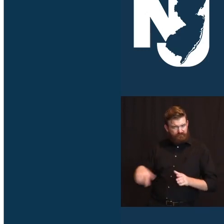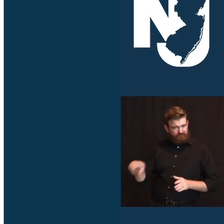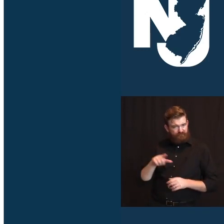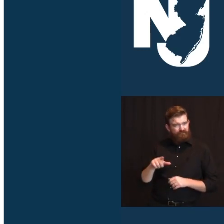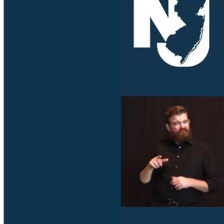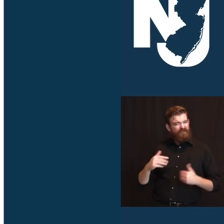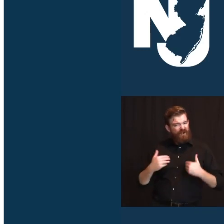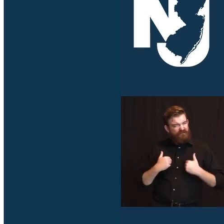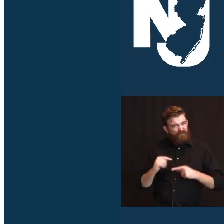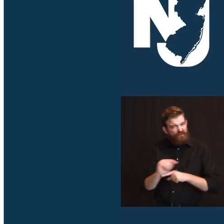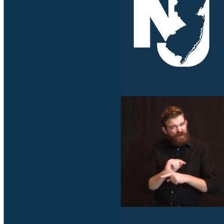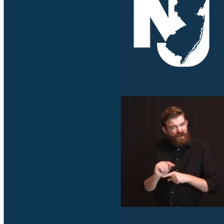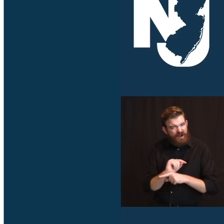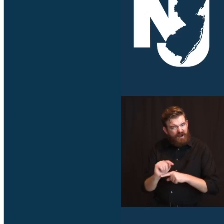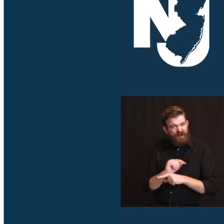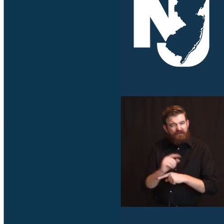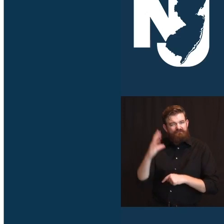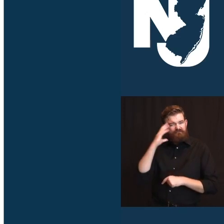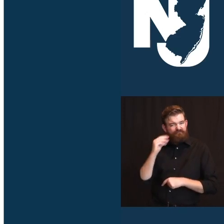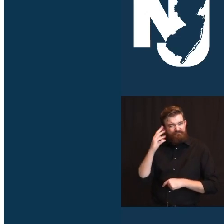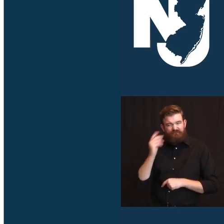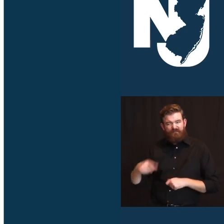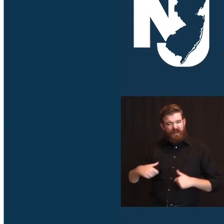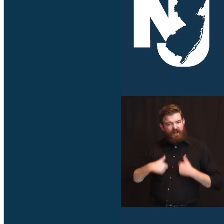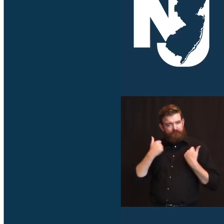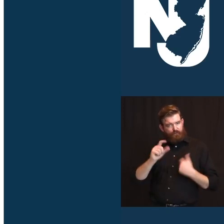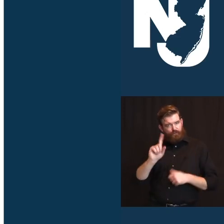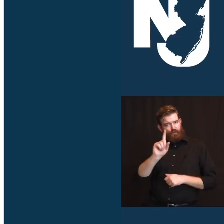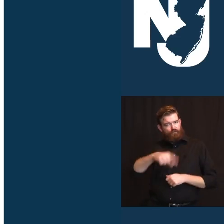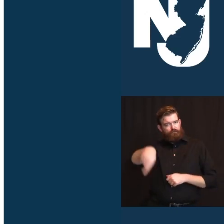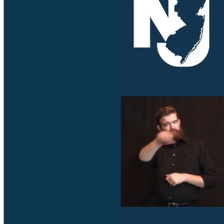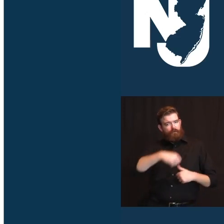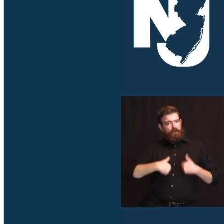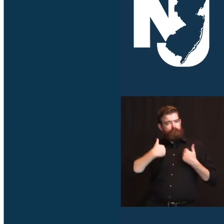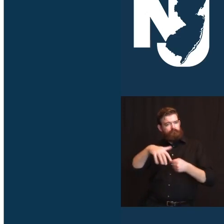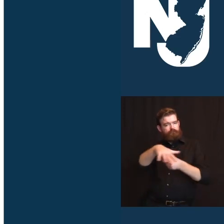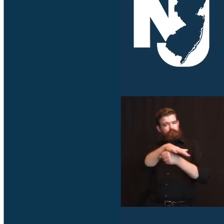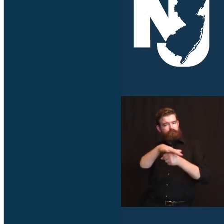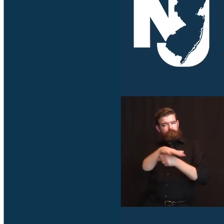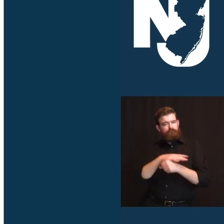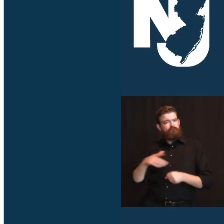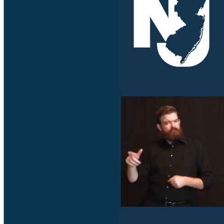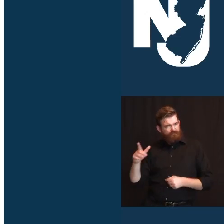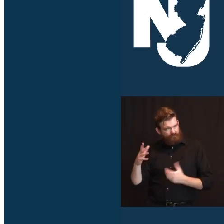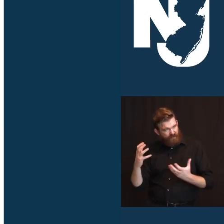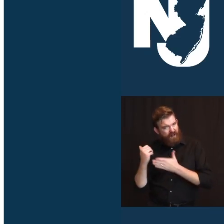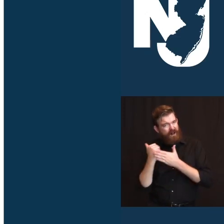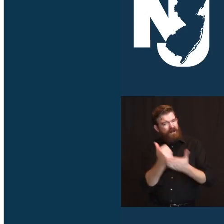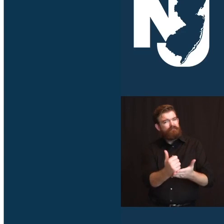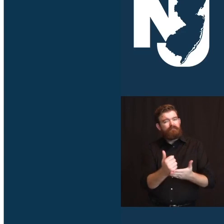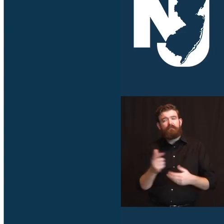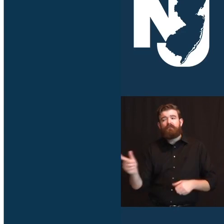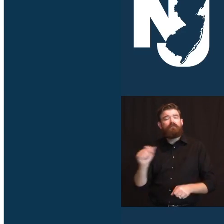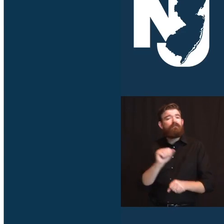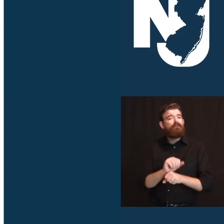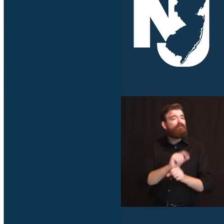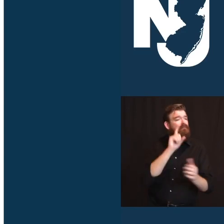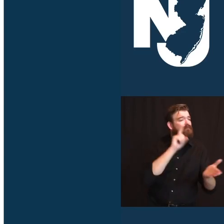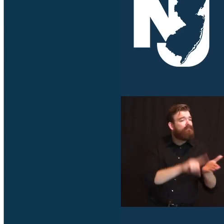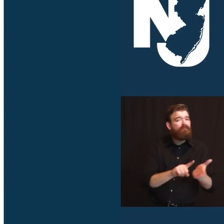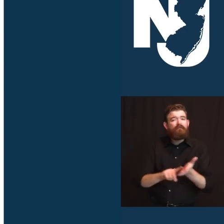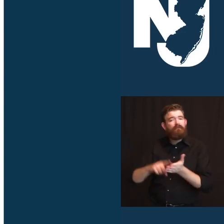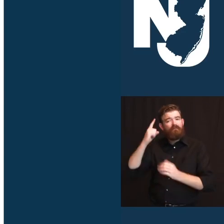us. They are with you. Our contact tracers' only job is to protect public health. The questions they ask are